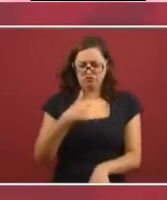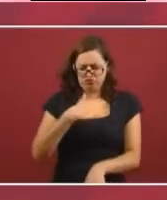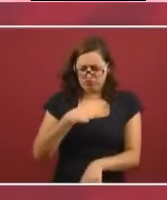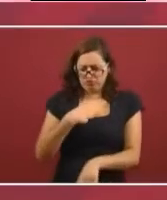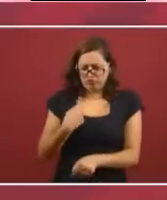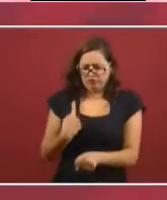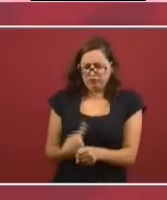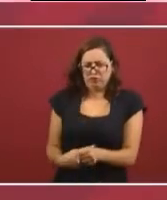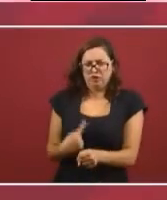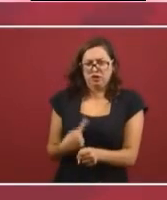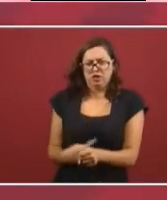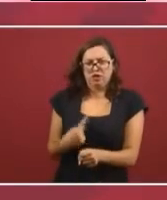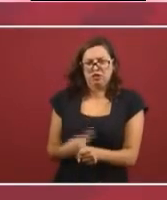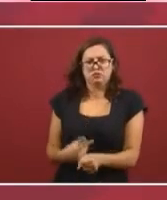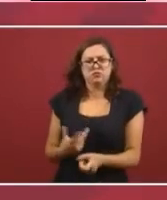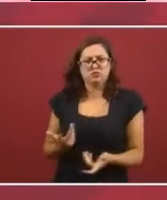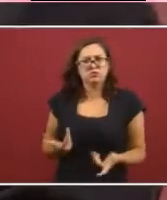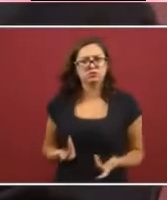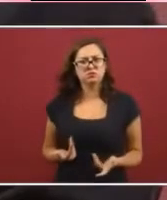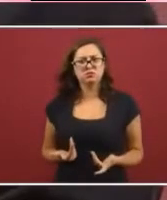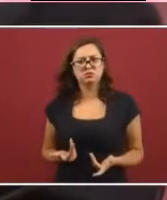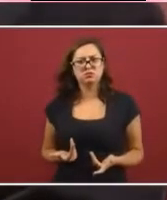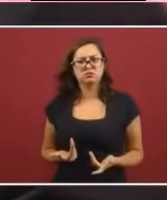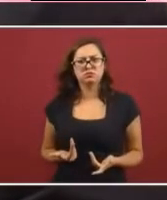I'm sick.